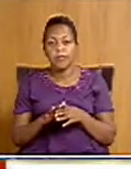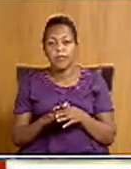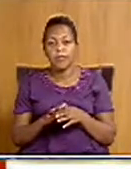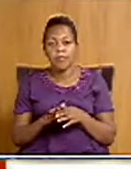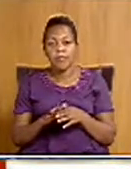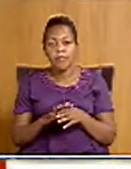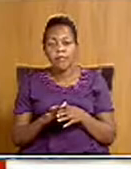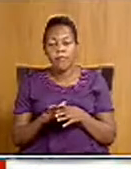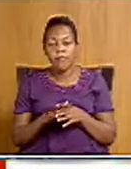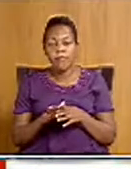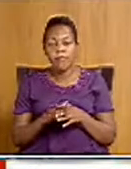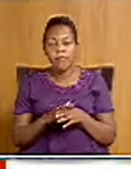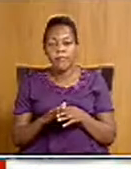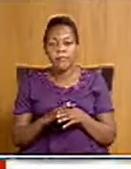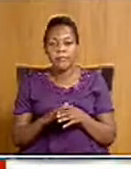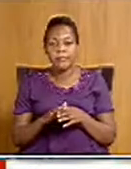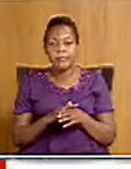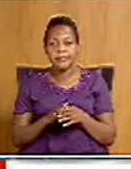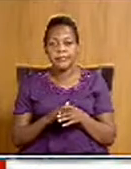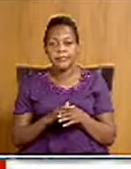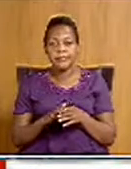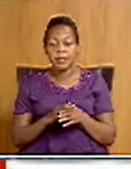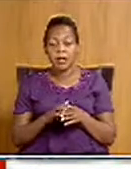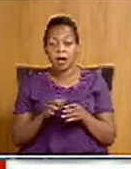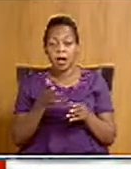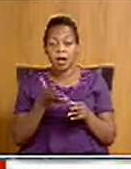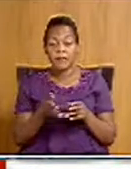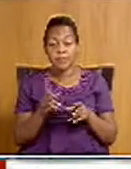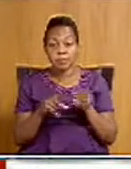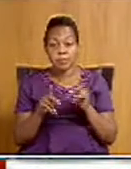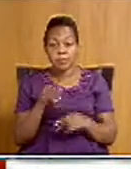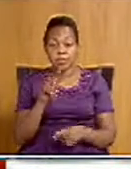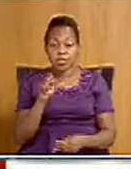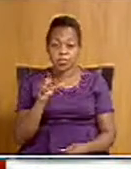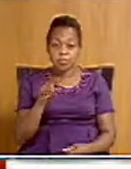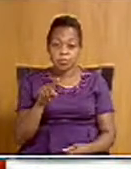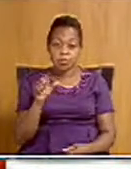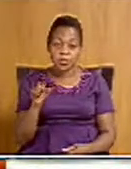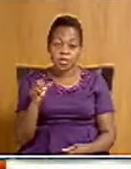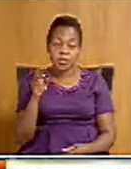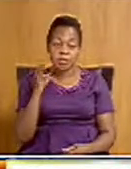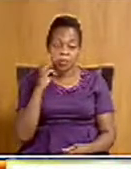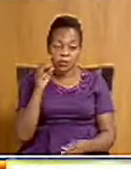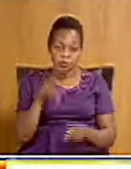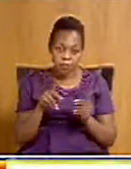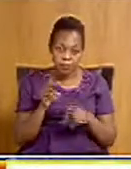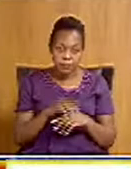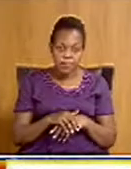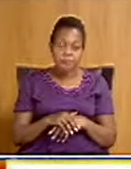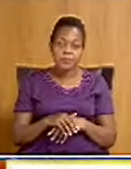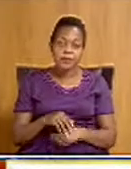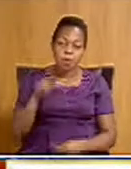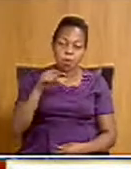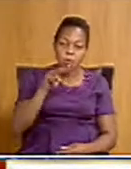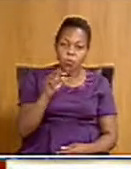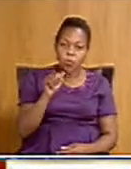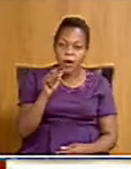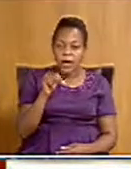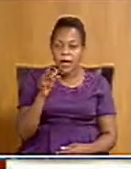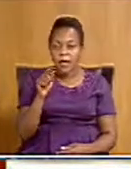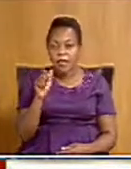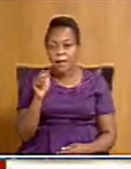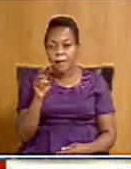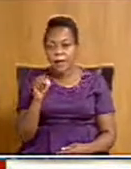in Honduras, operation 9.9 million, Guatemala, 17.9